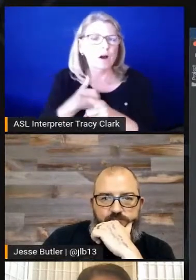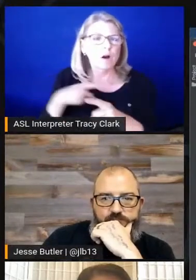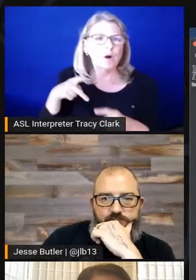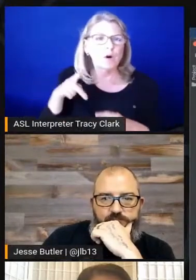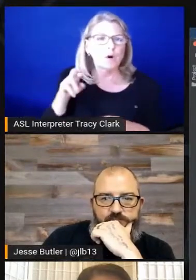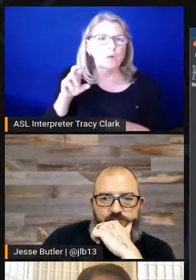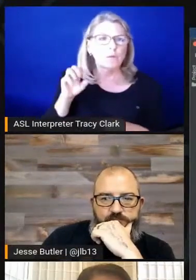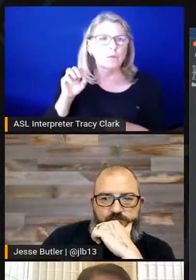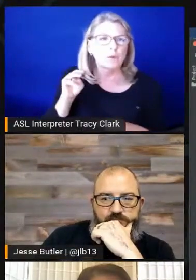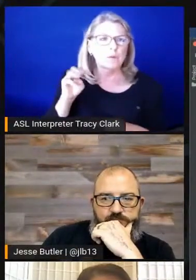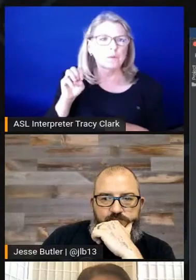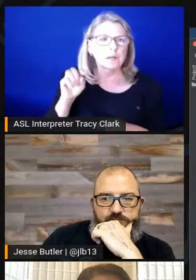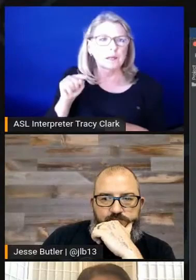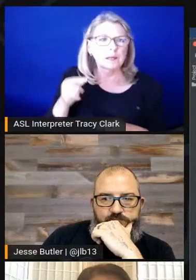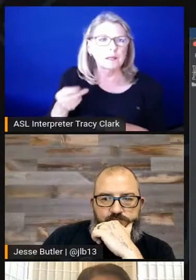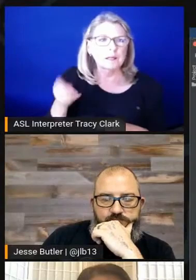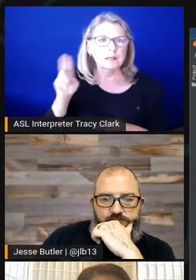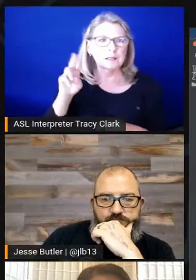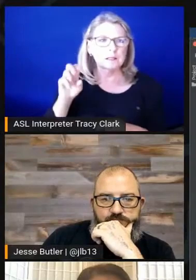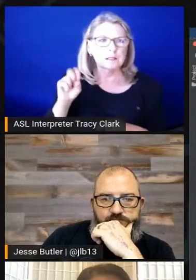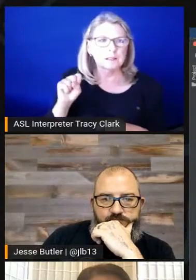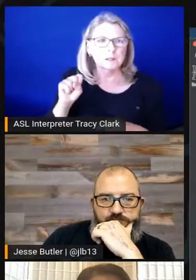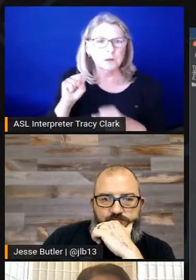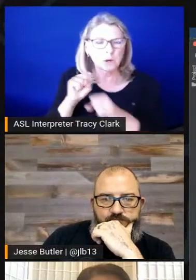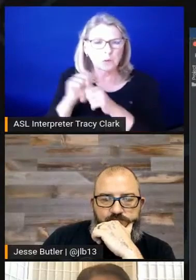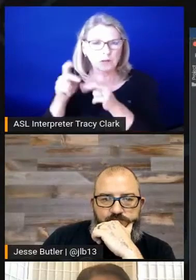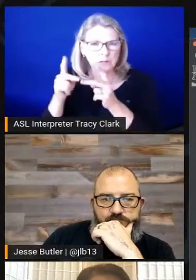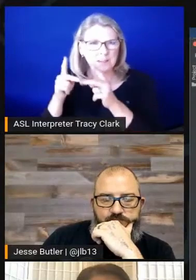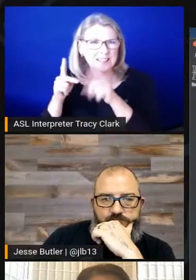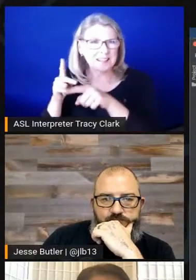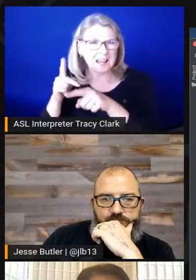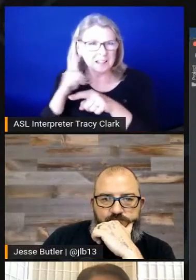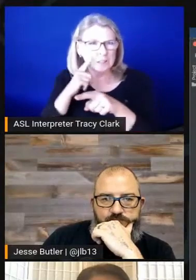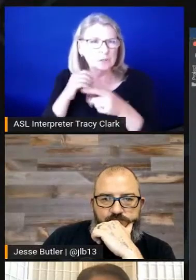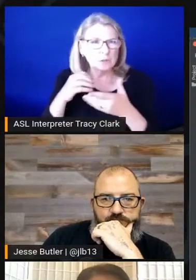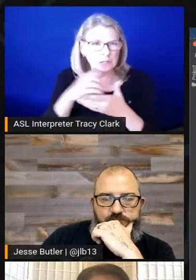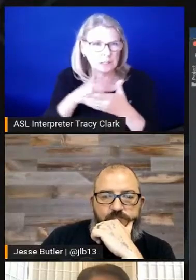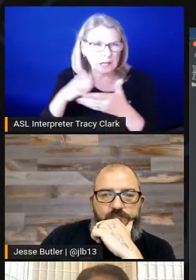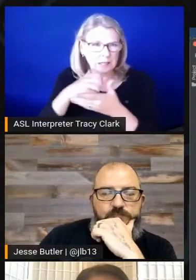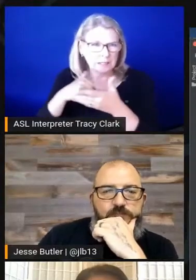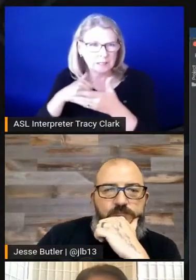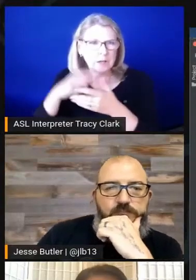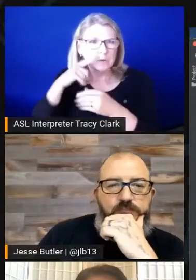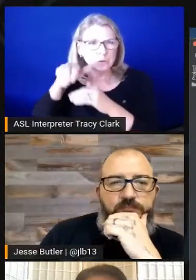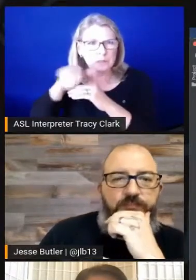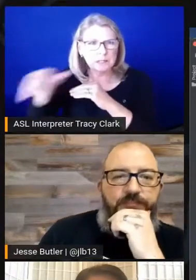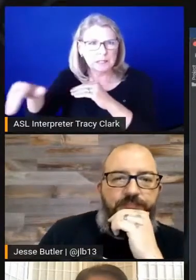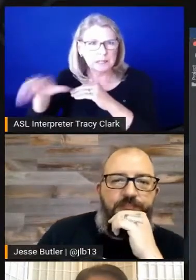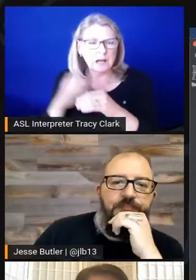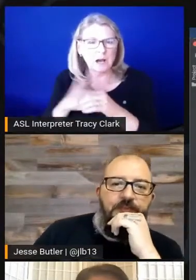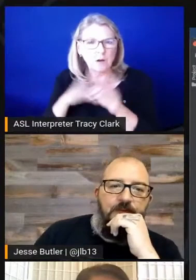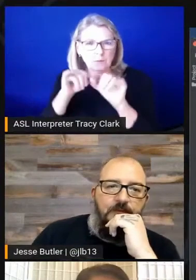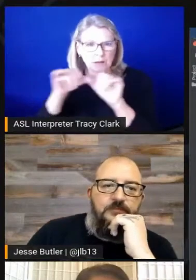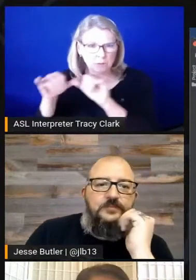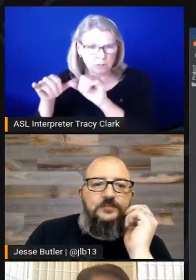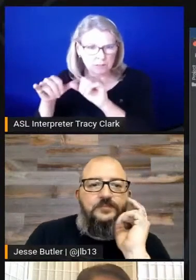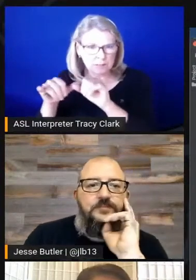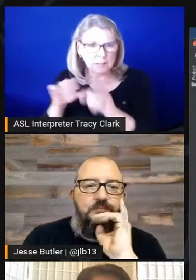needed for our collector to send our metrics over. And then EMF is